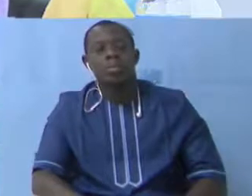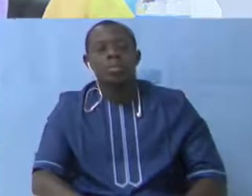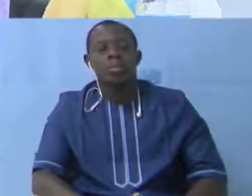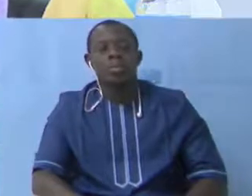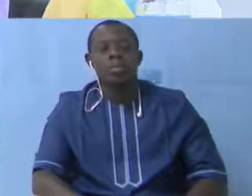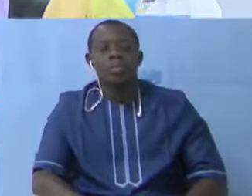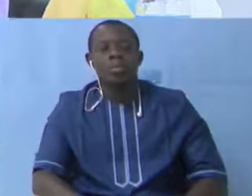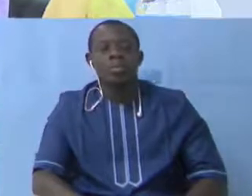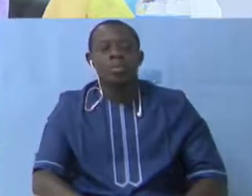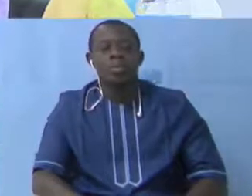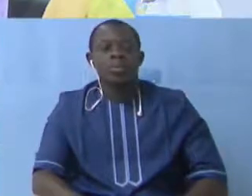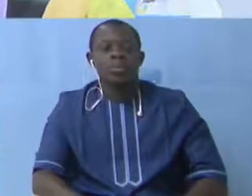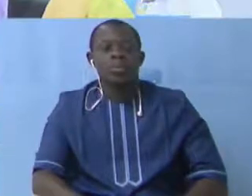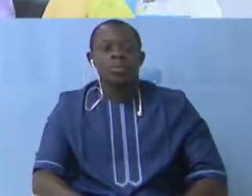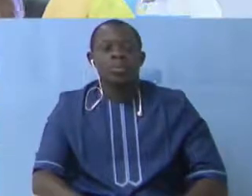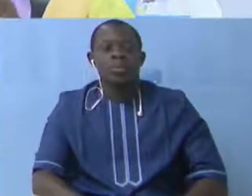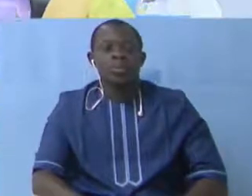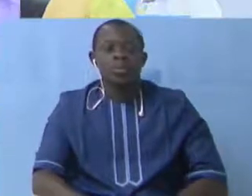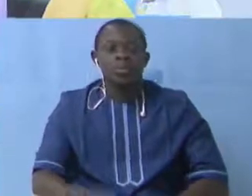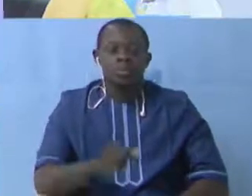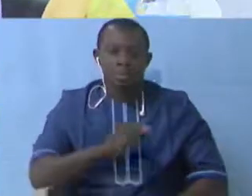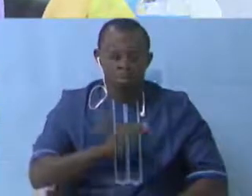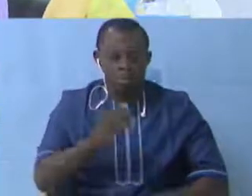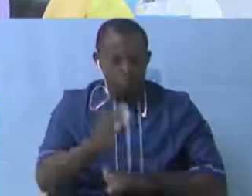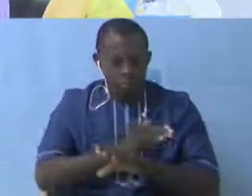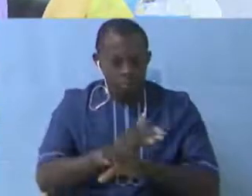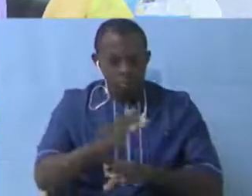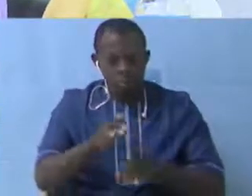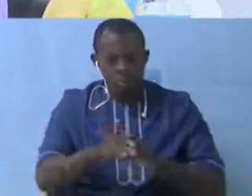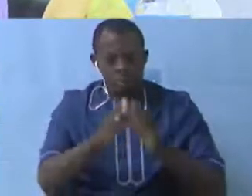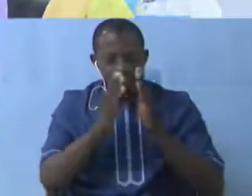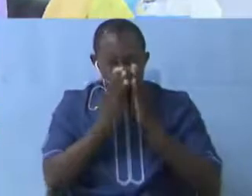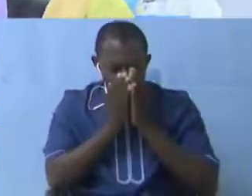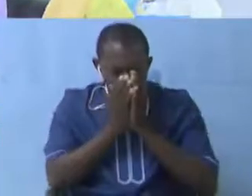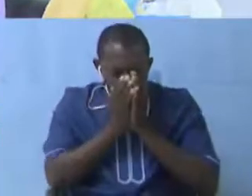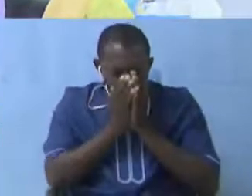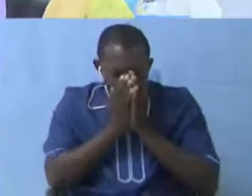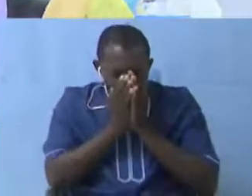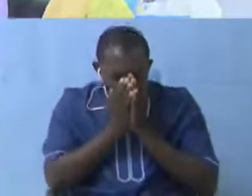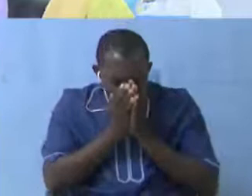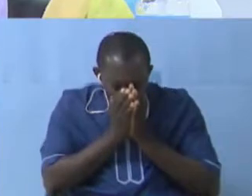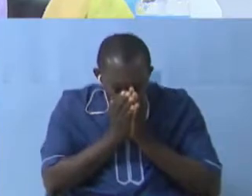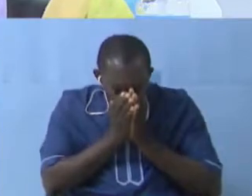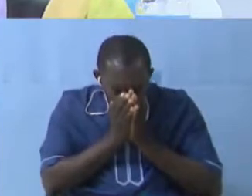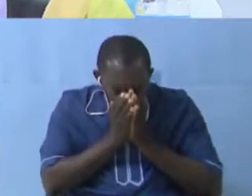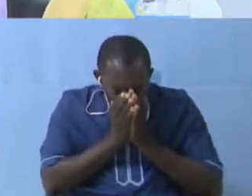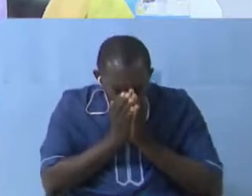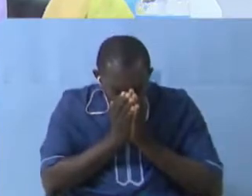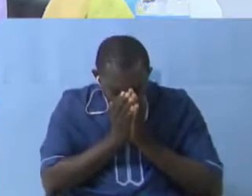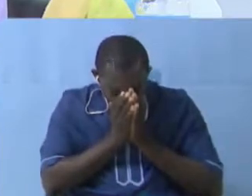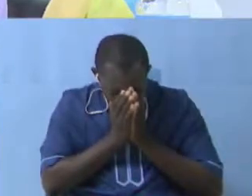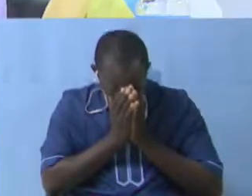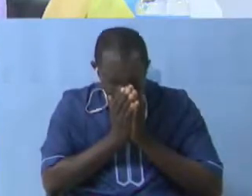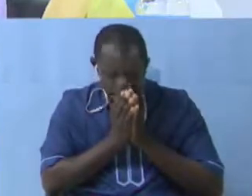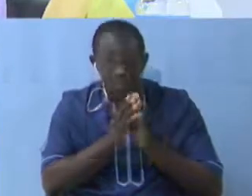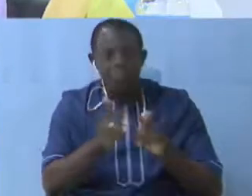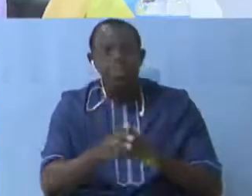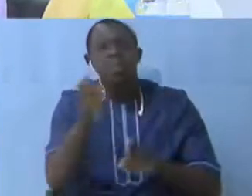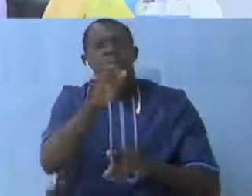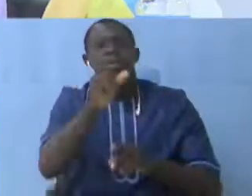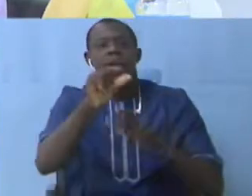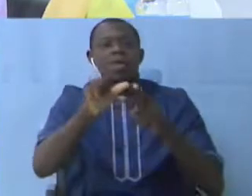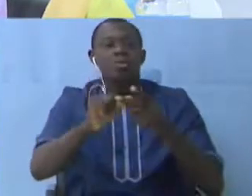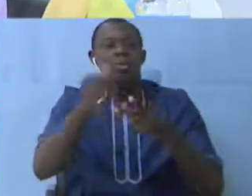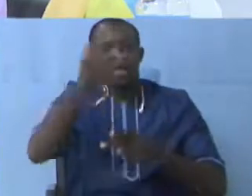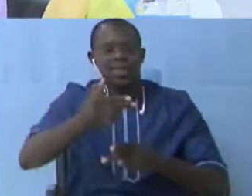are also in different networks, we were able to refer people to other organizations whose mandate, will respond to some of